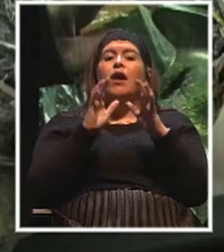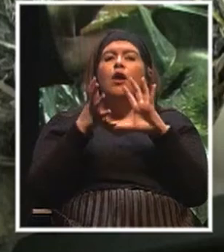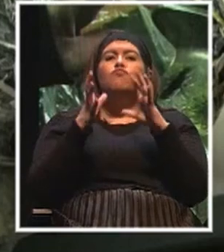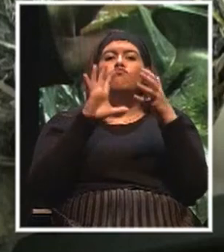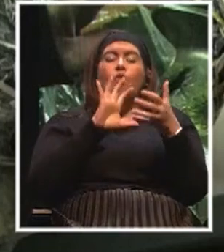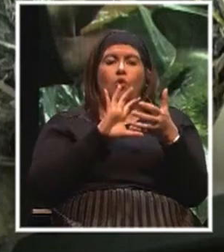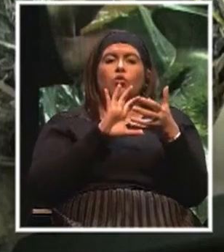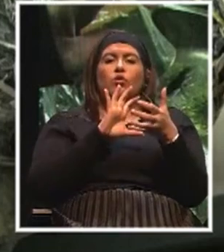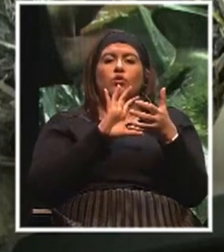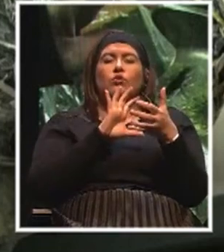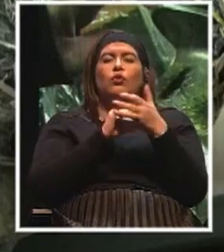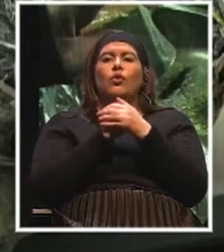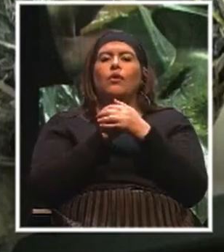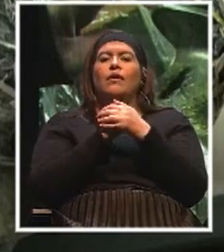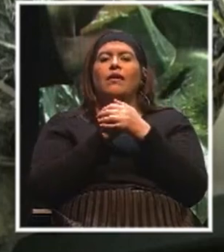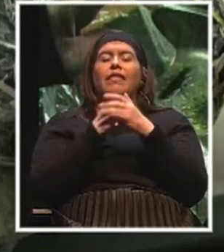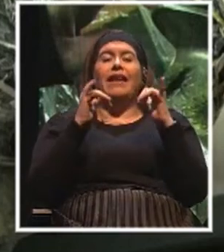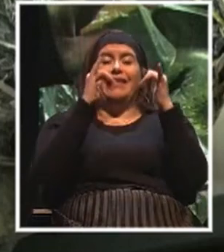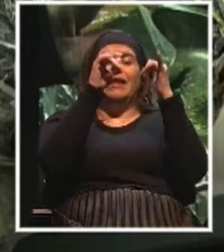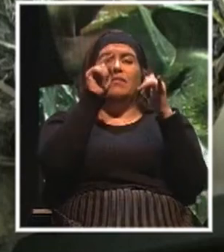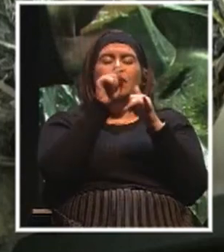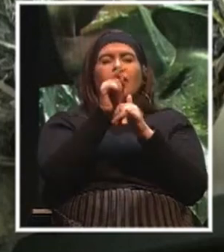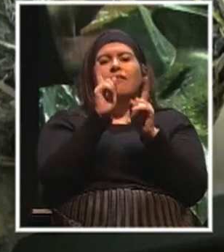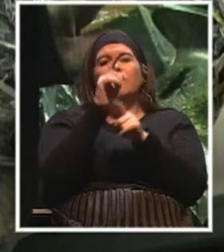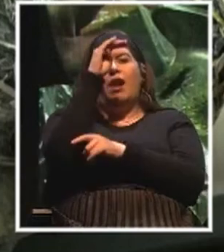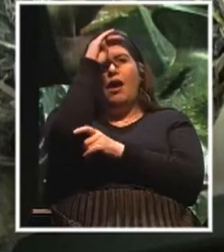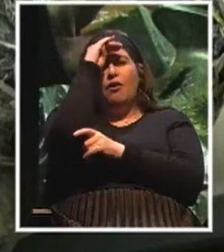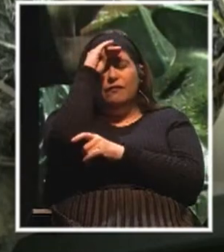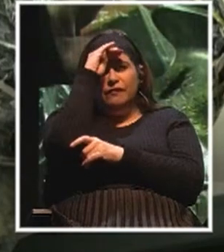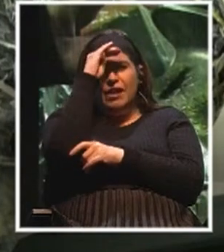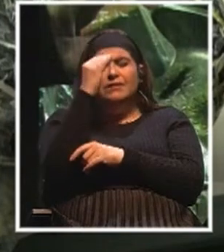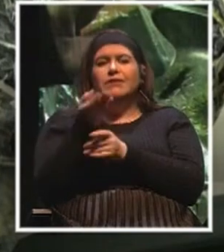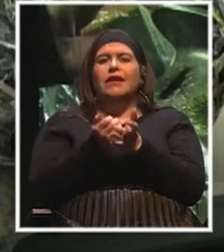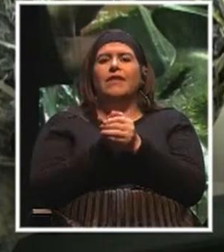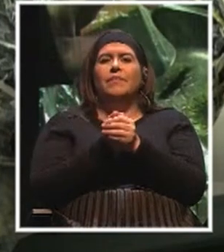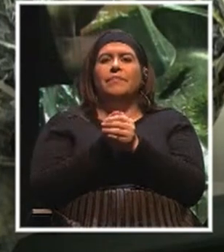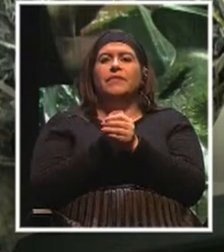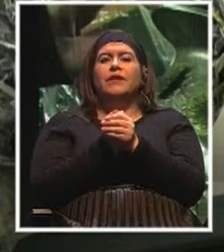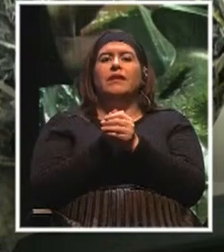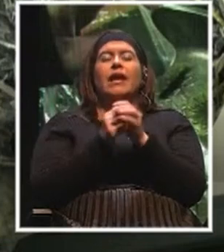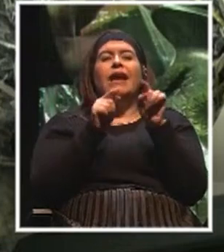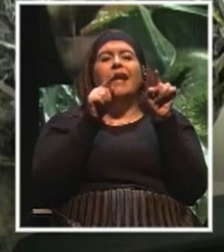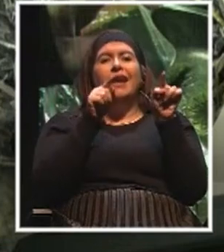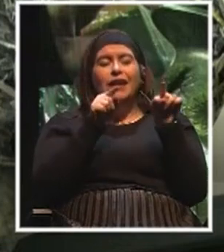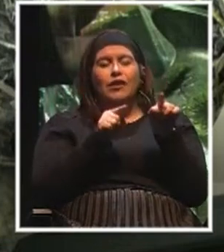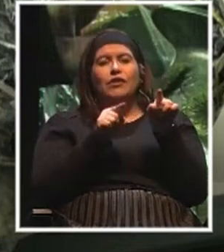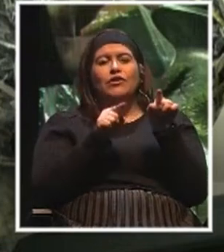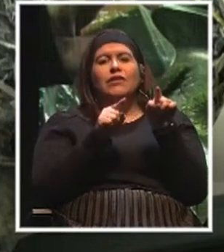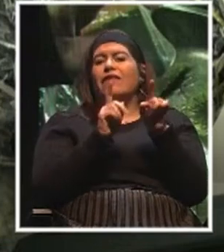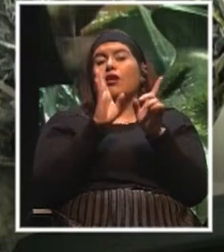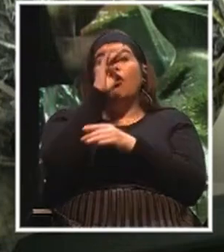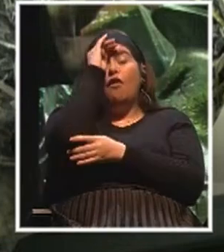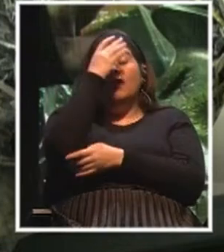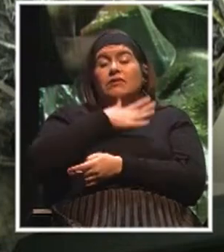the producers and the showrunners to be able to do this. They have to trust you because you can't mess any of this up, and if you do, you're fired.